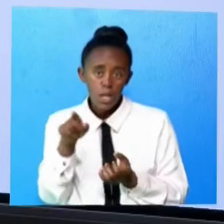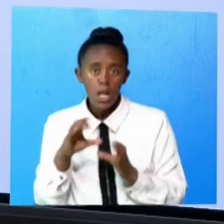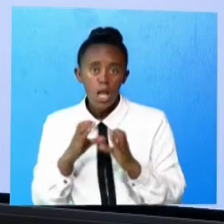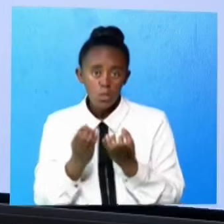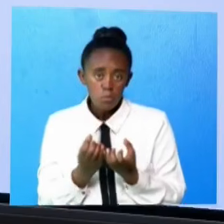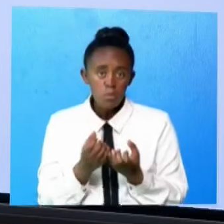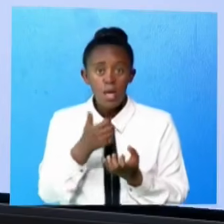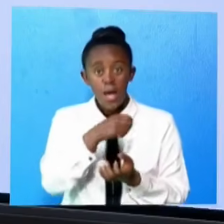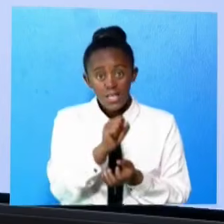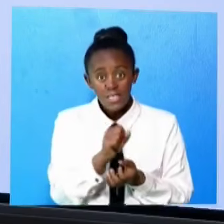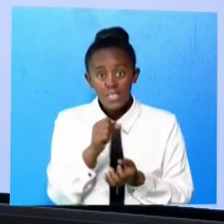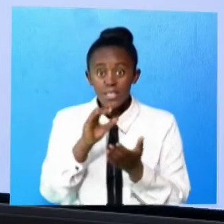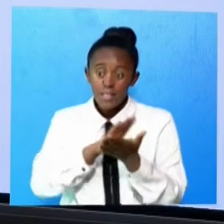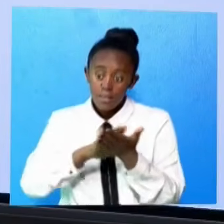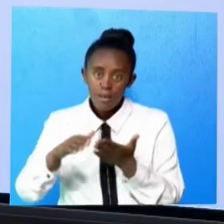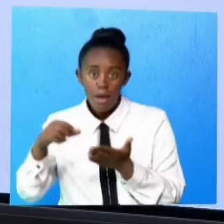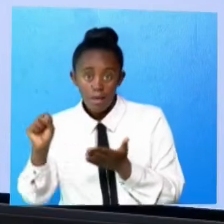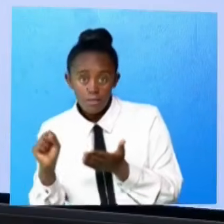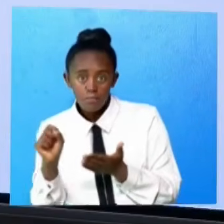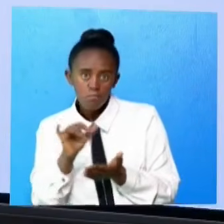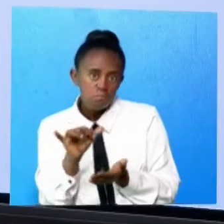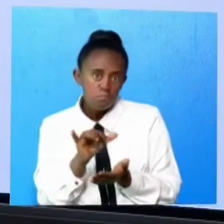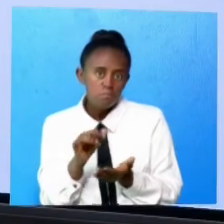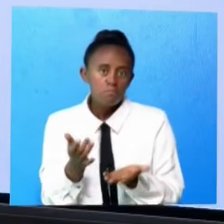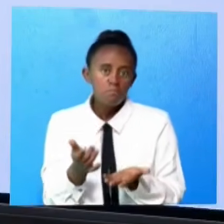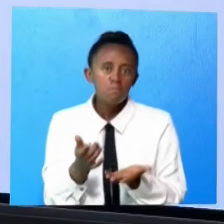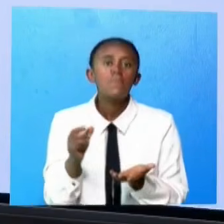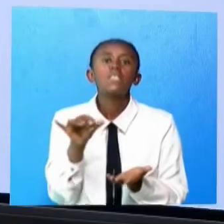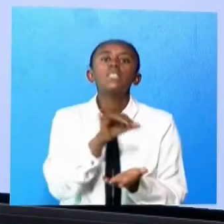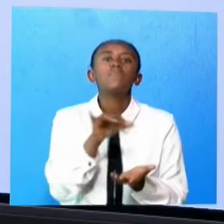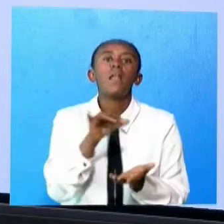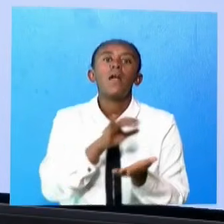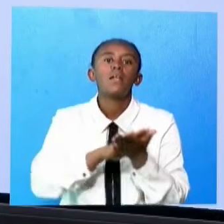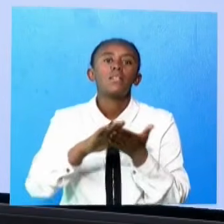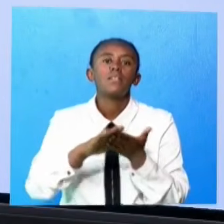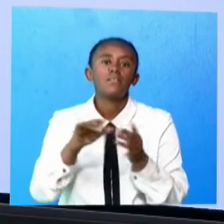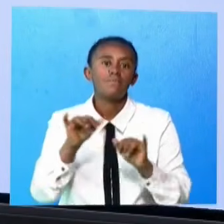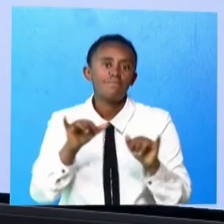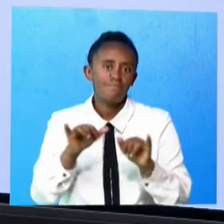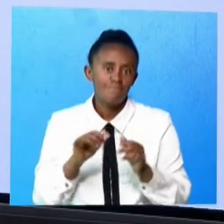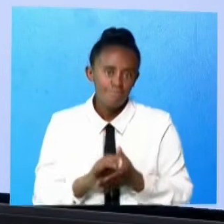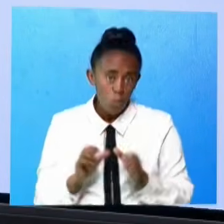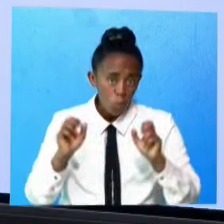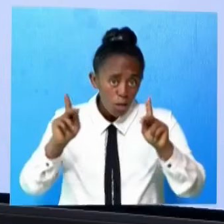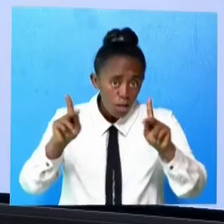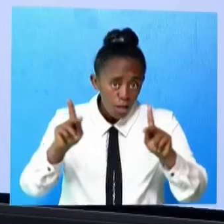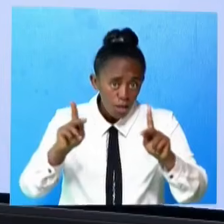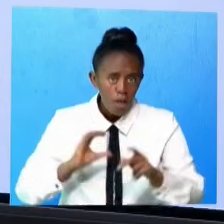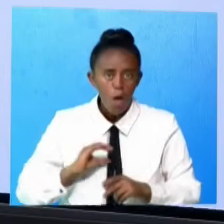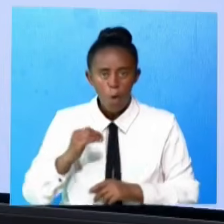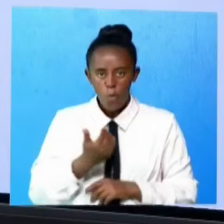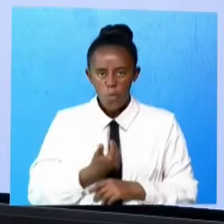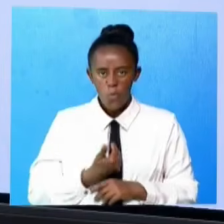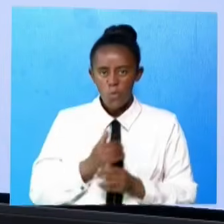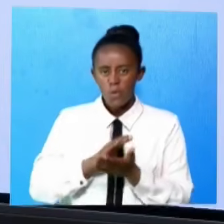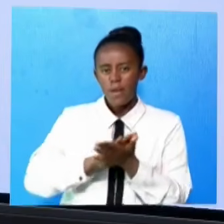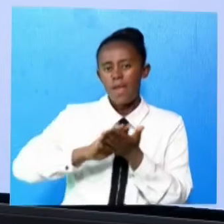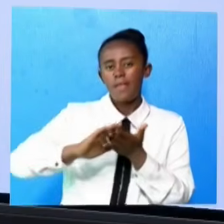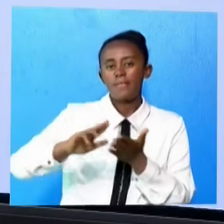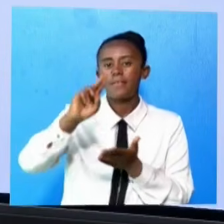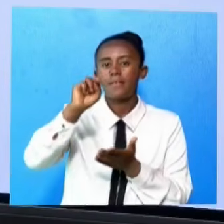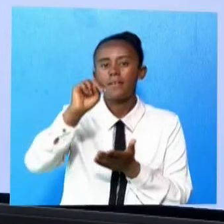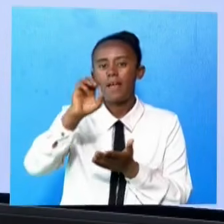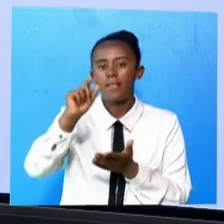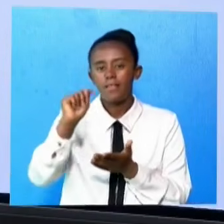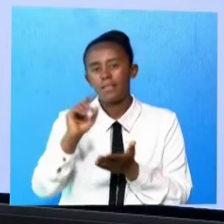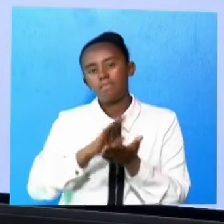as clean as their classroom. That means it is similar. Okay, all classrooms are neat, in other words. That's